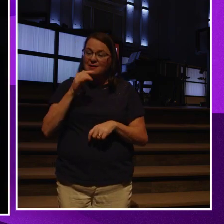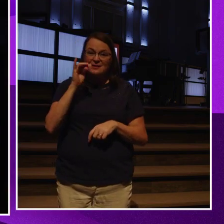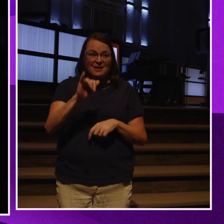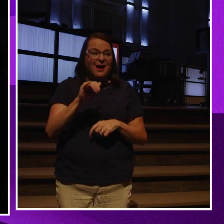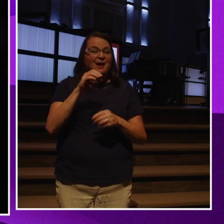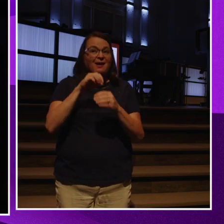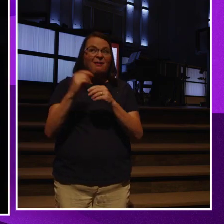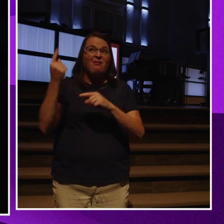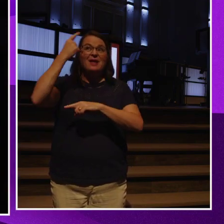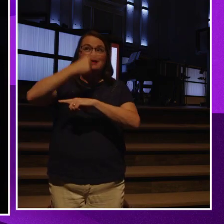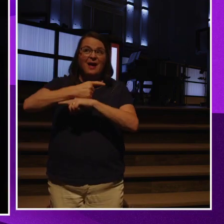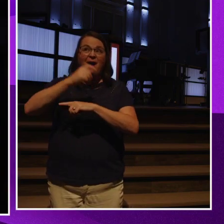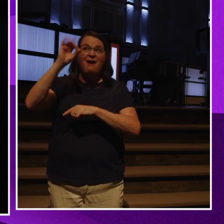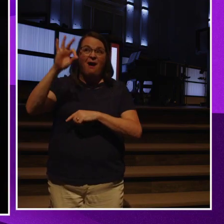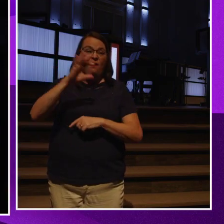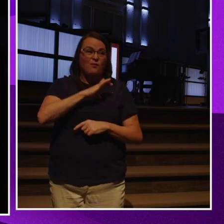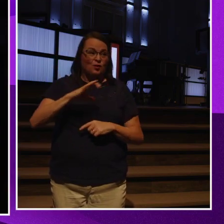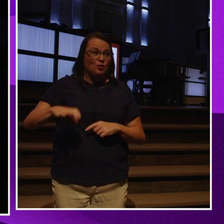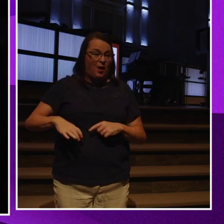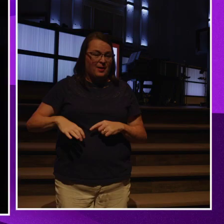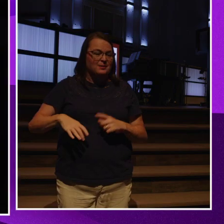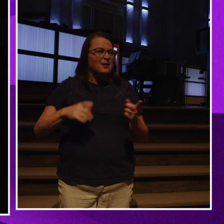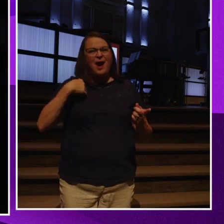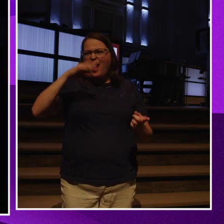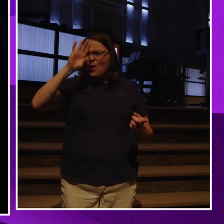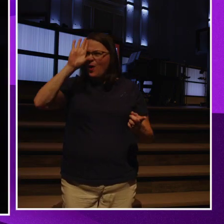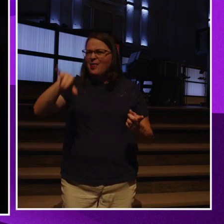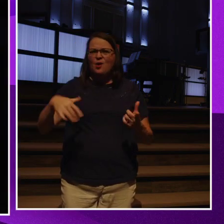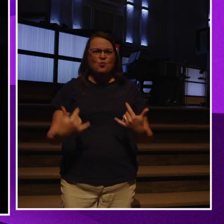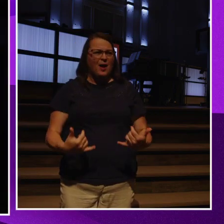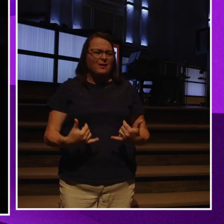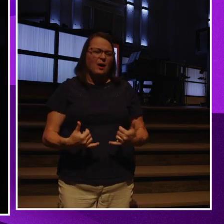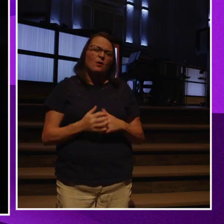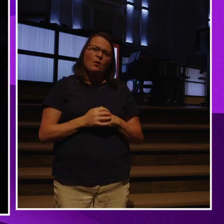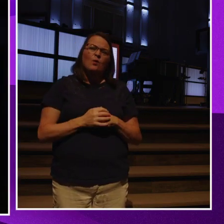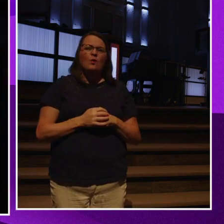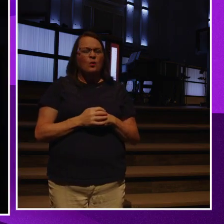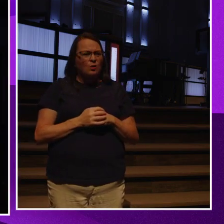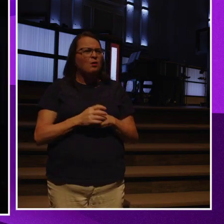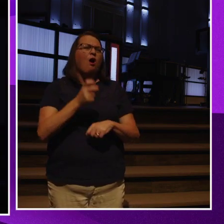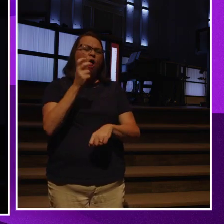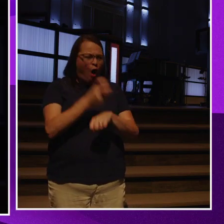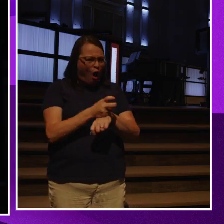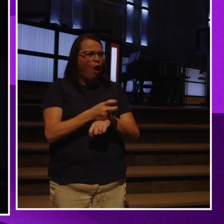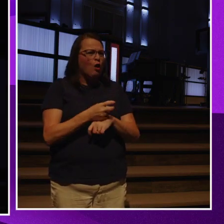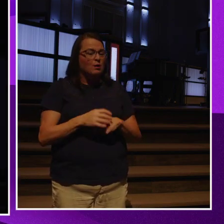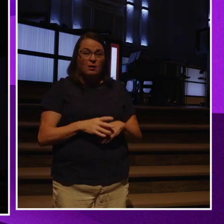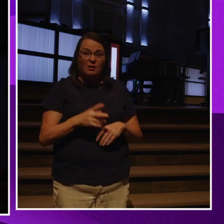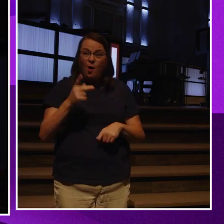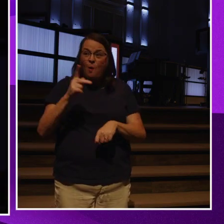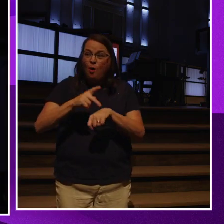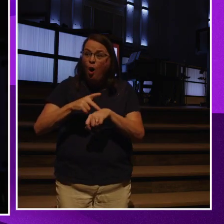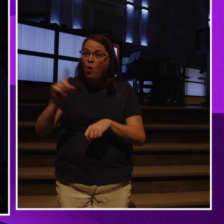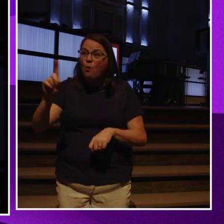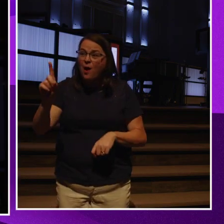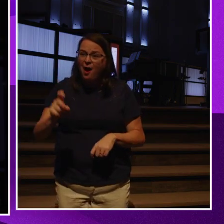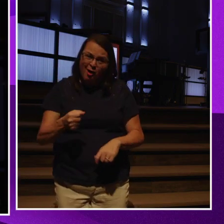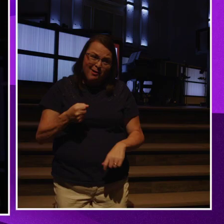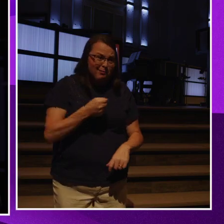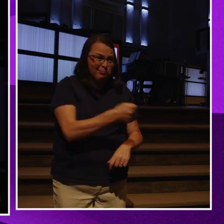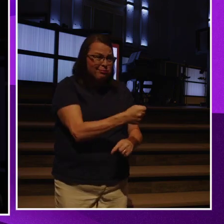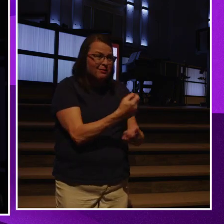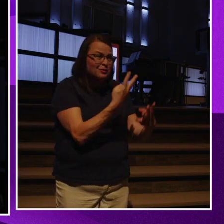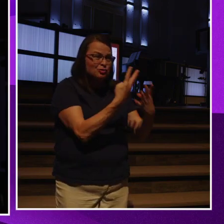Christ, he's saying, look, I know right now this is hard. I'm in a jail cell. I don't know that Paul thought he was getting ready